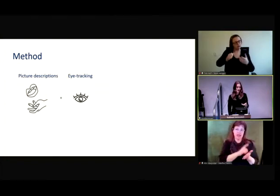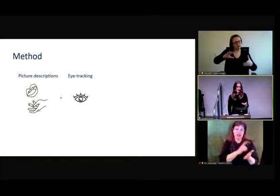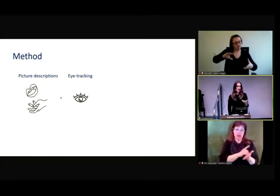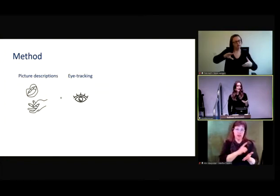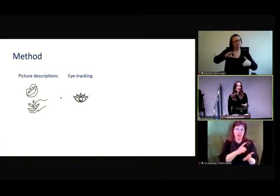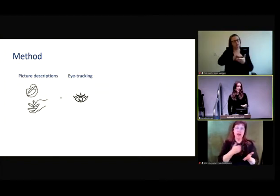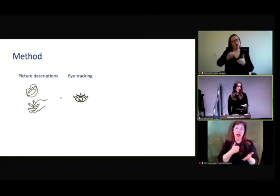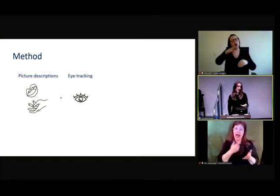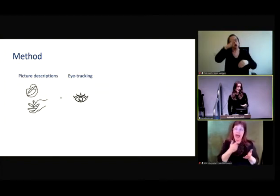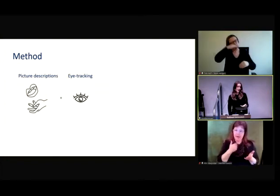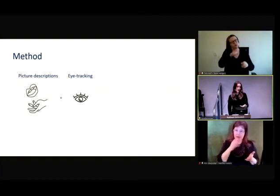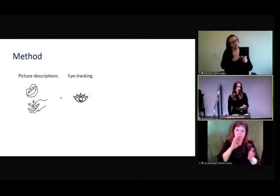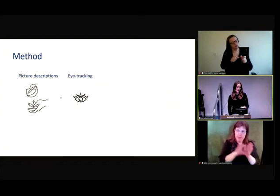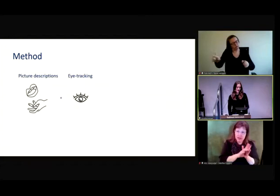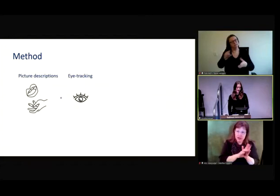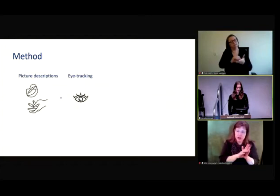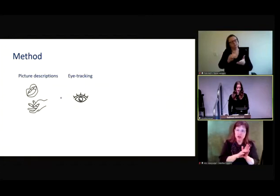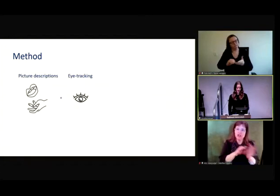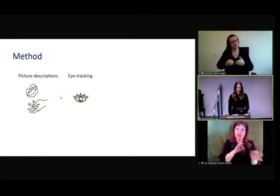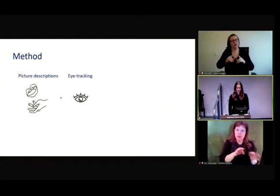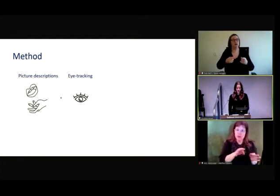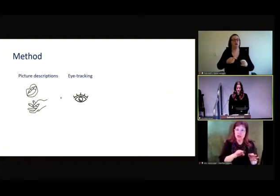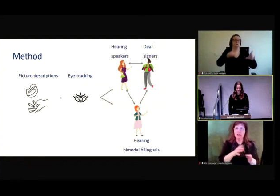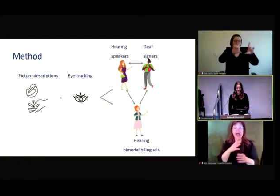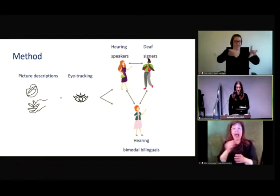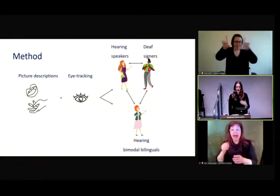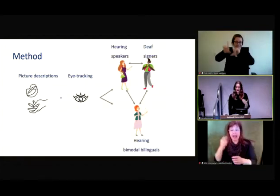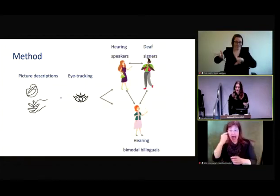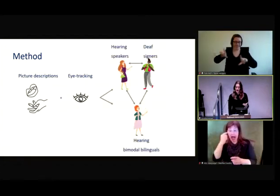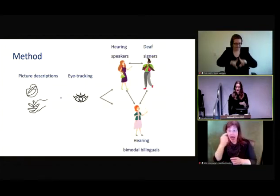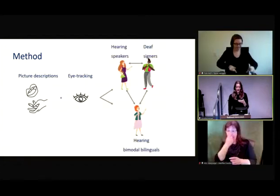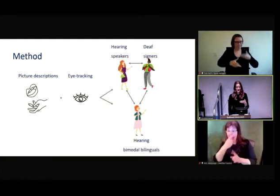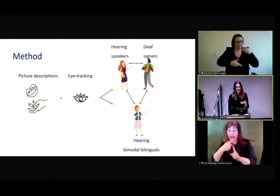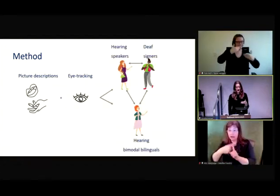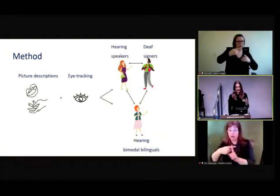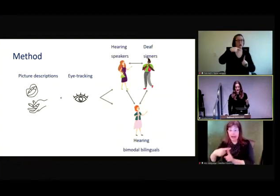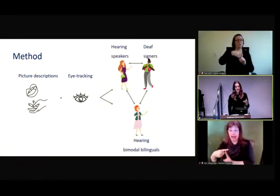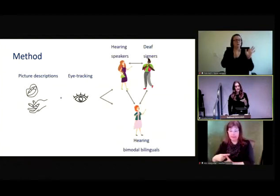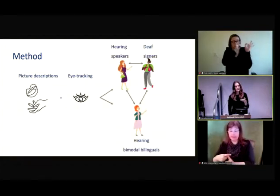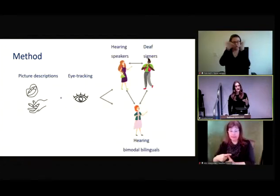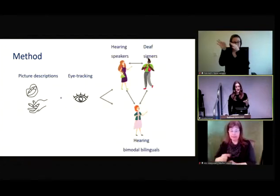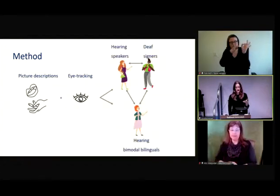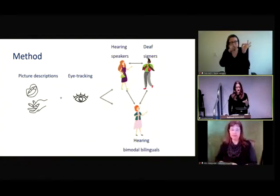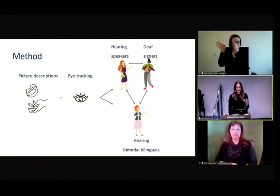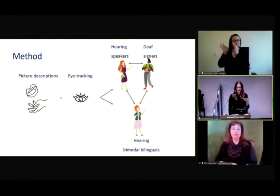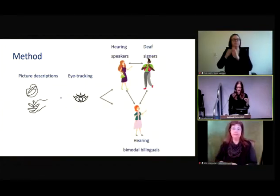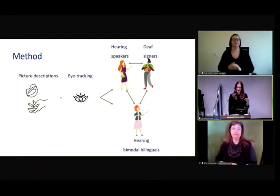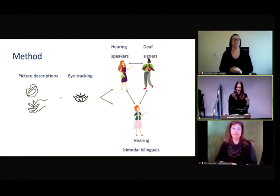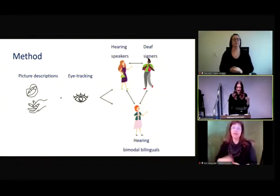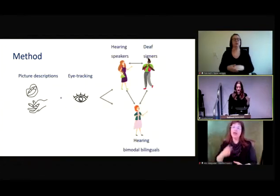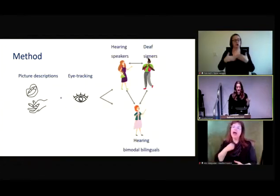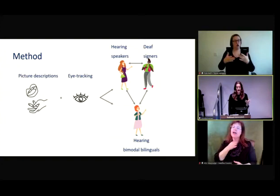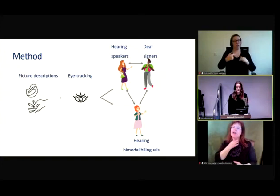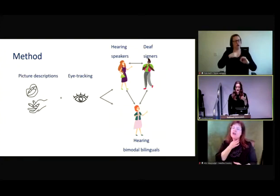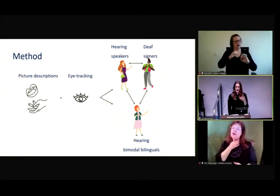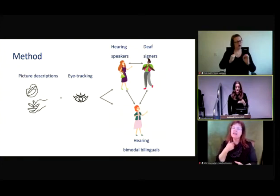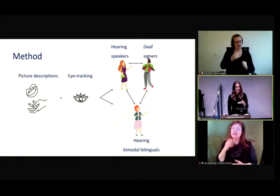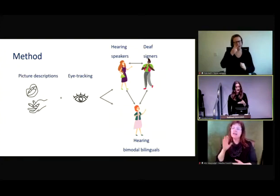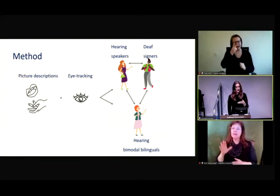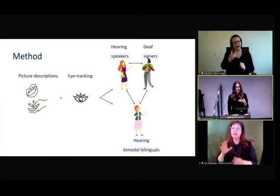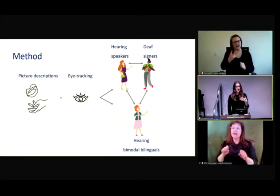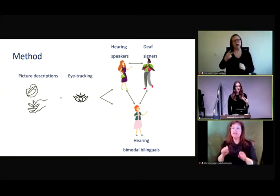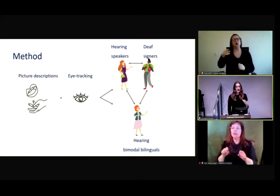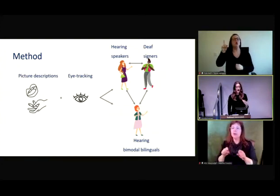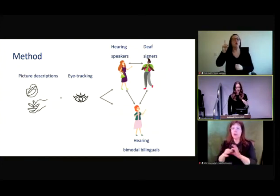picture descriptions with an eye-tracking experiment. This way I investigated possible relations between the way